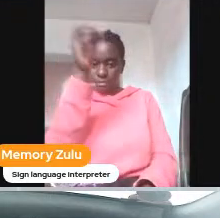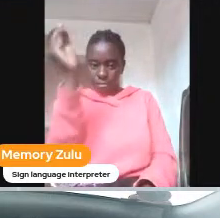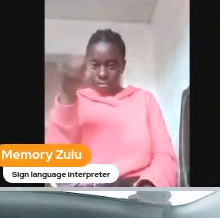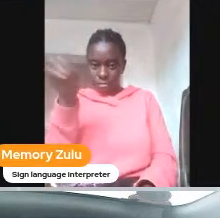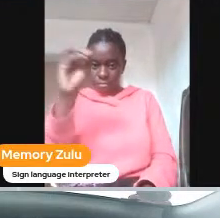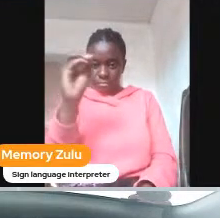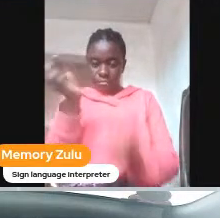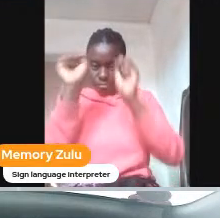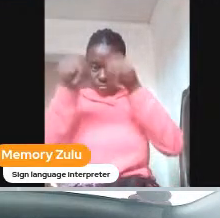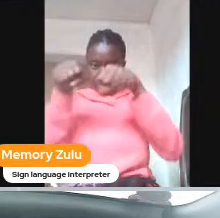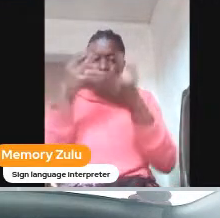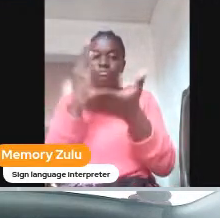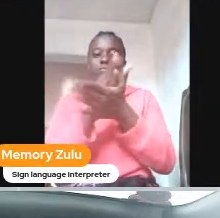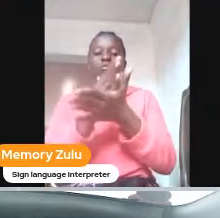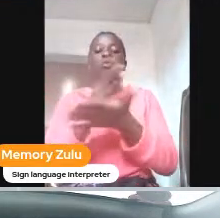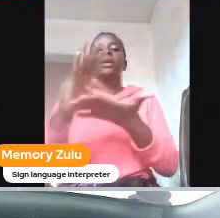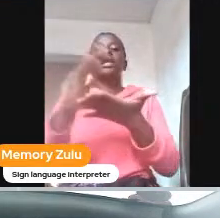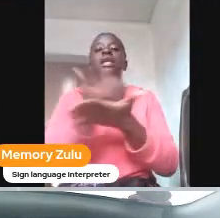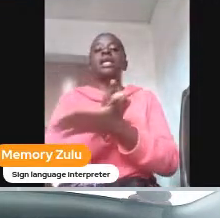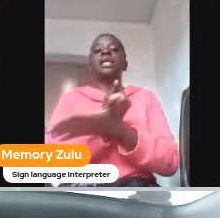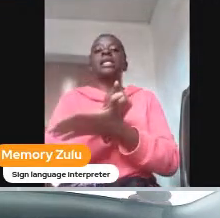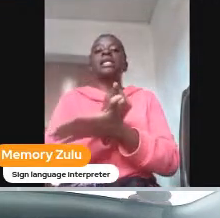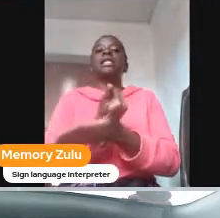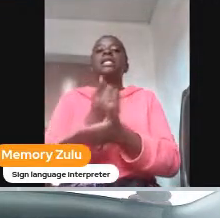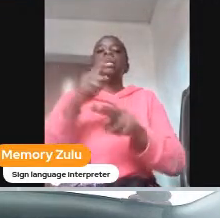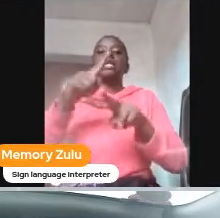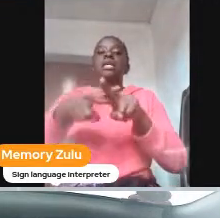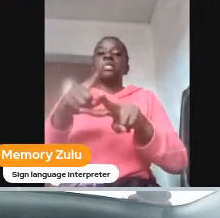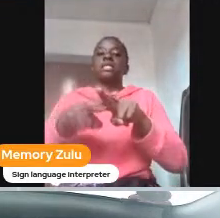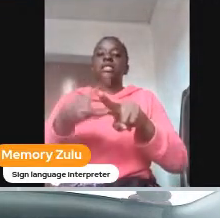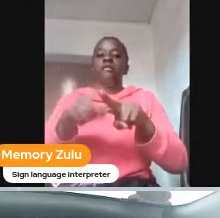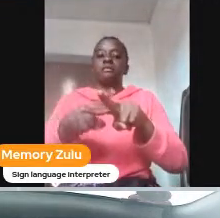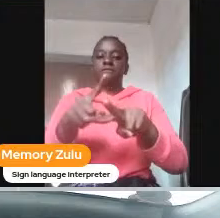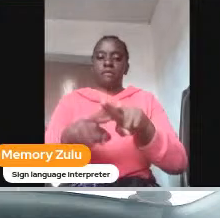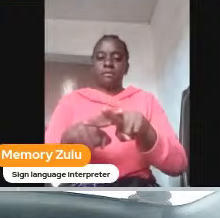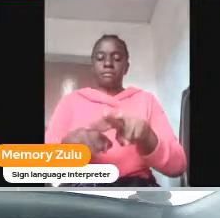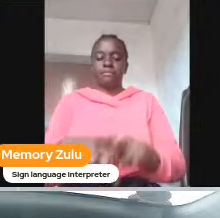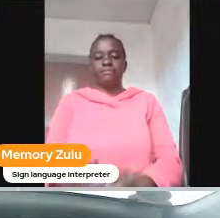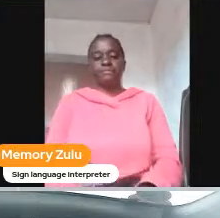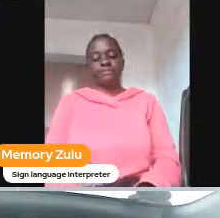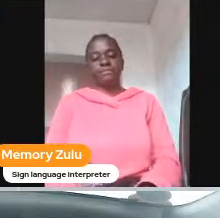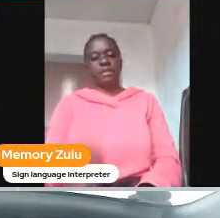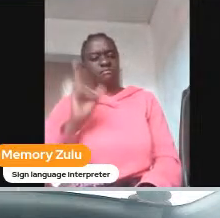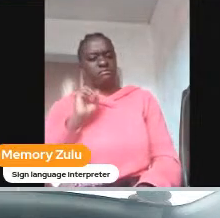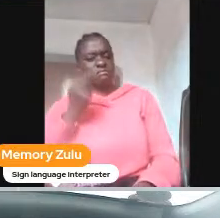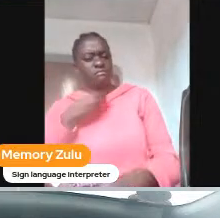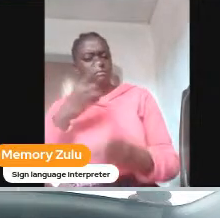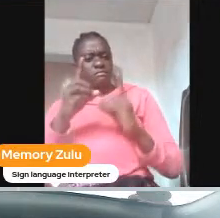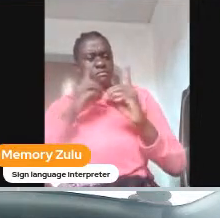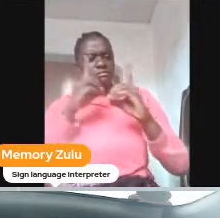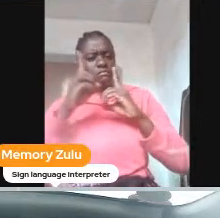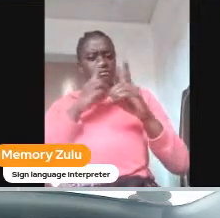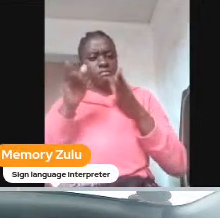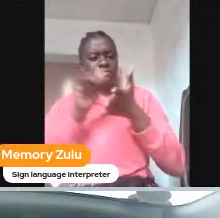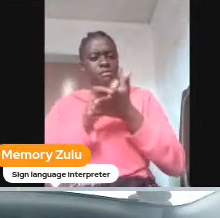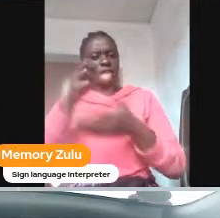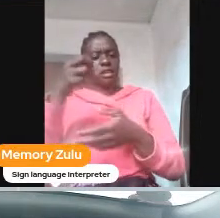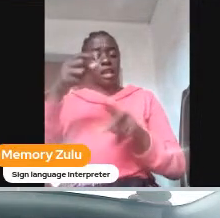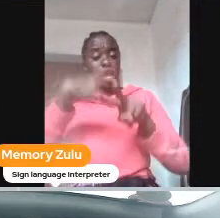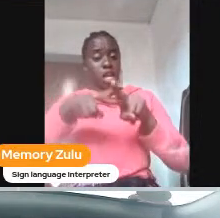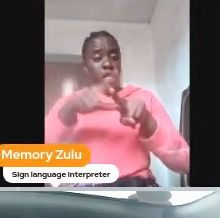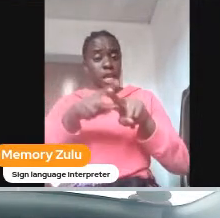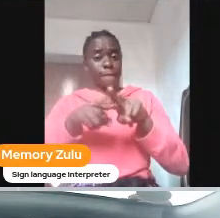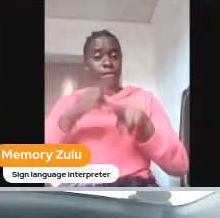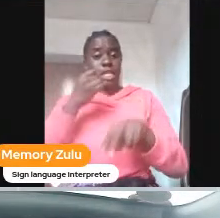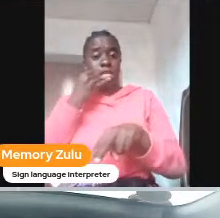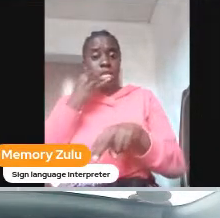to prevention of HIV, because we discussed that HIV is an STI. So those